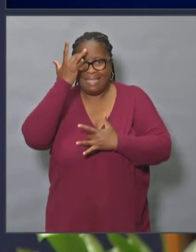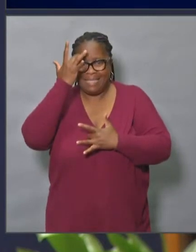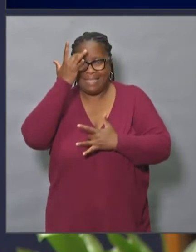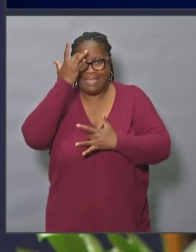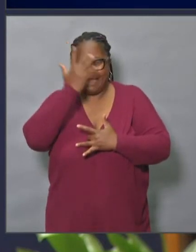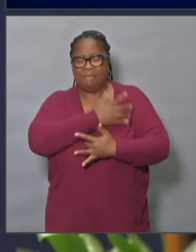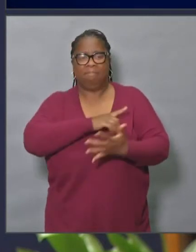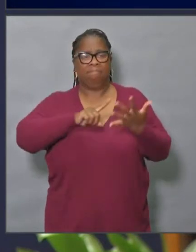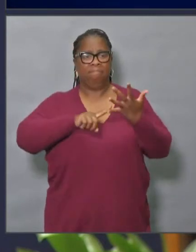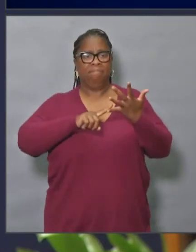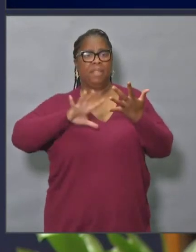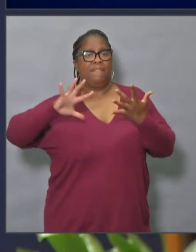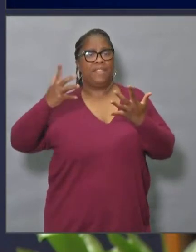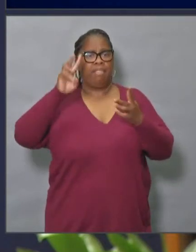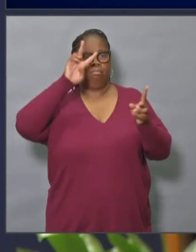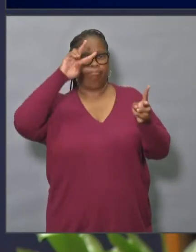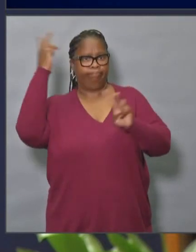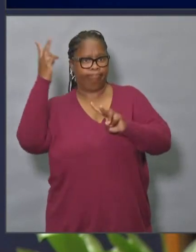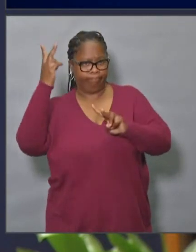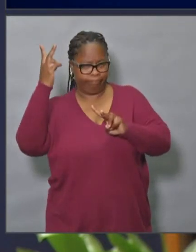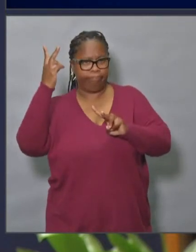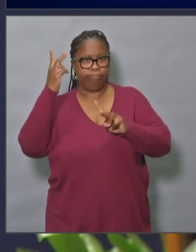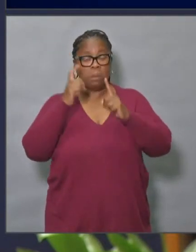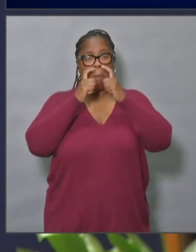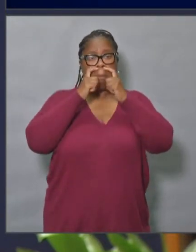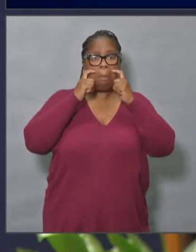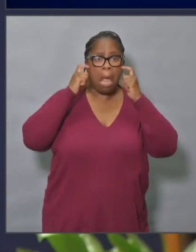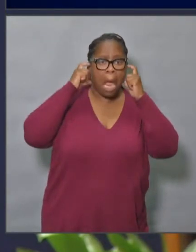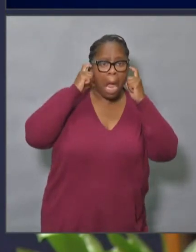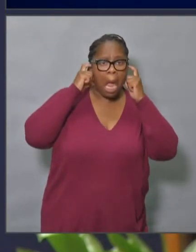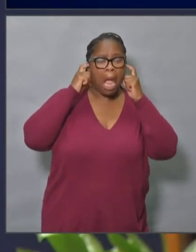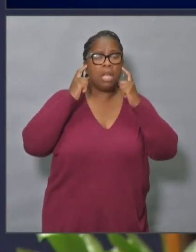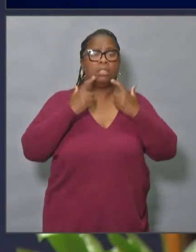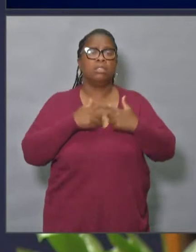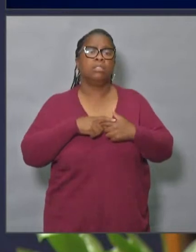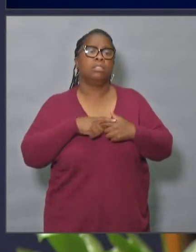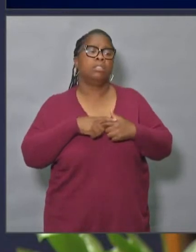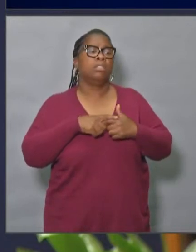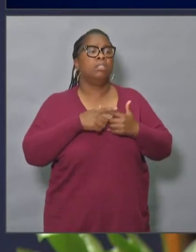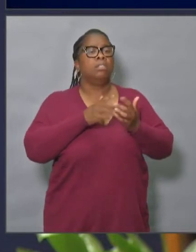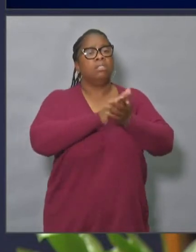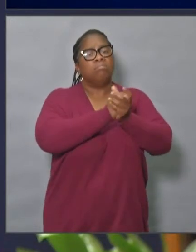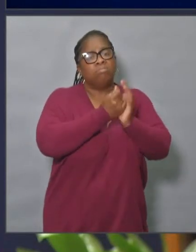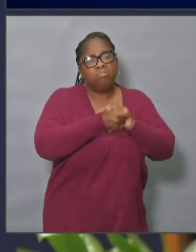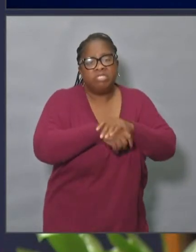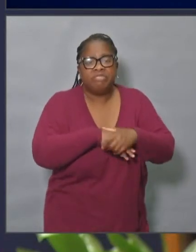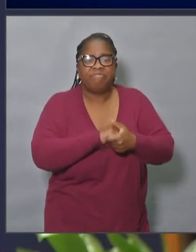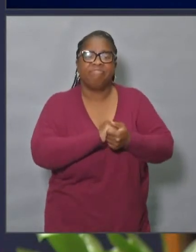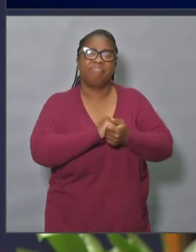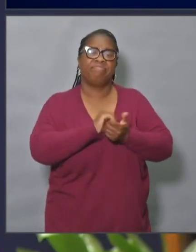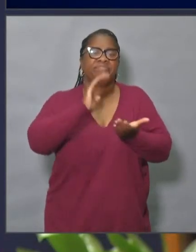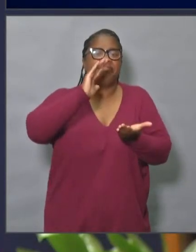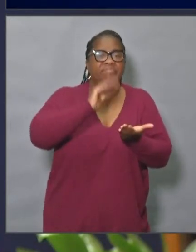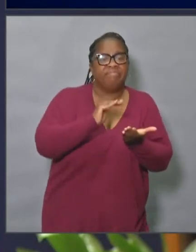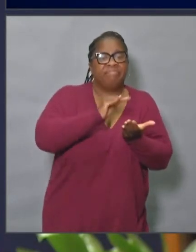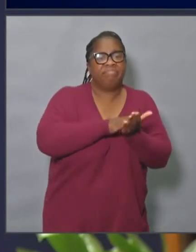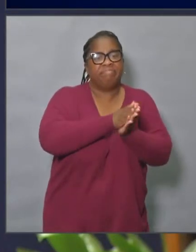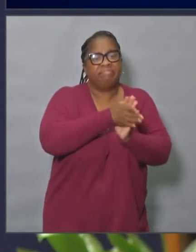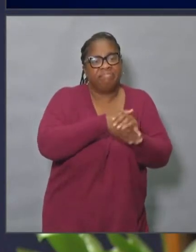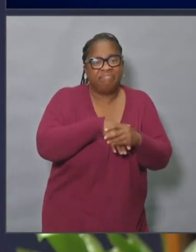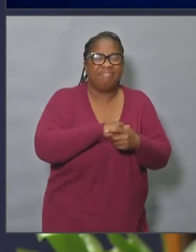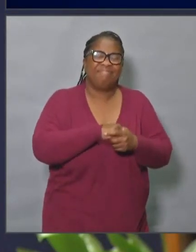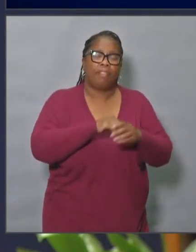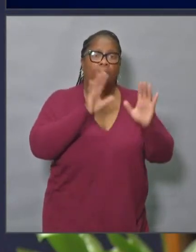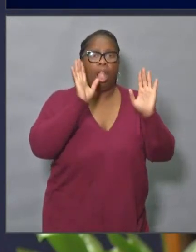a fifth misperception is that masks and other basic, simple public health measures will not make a big difference